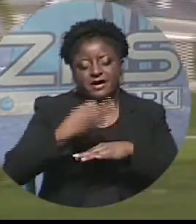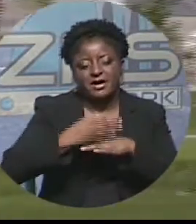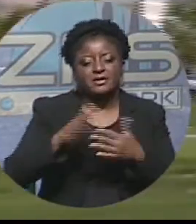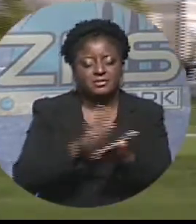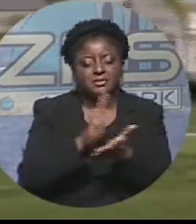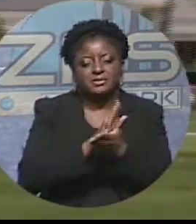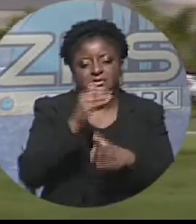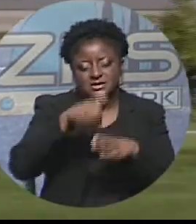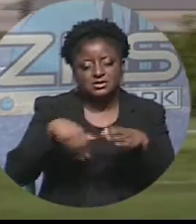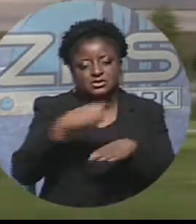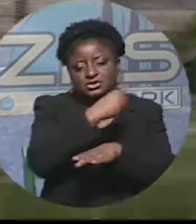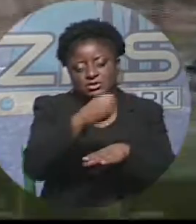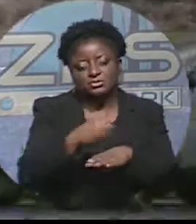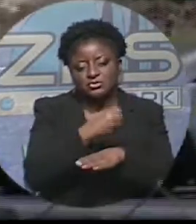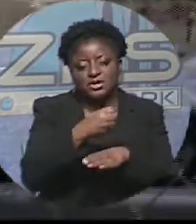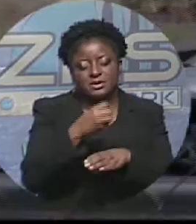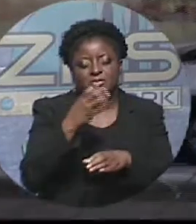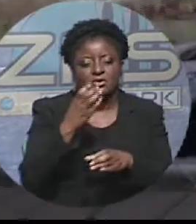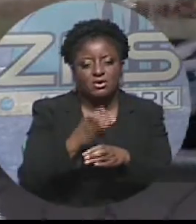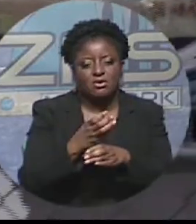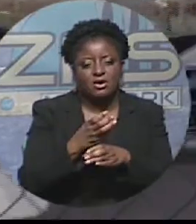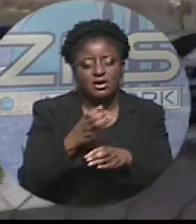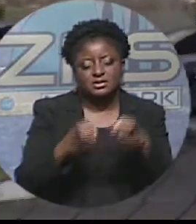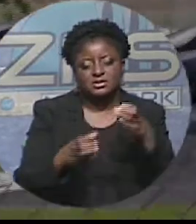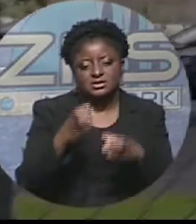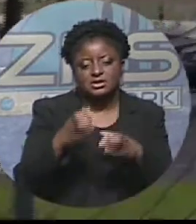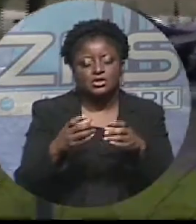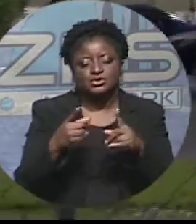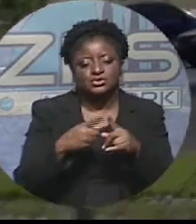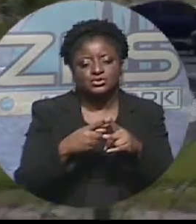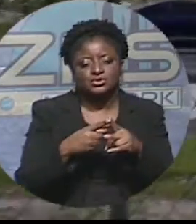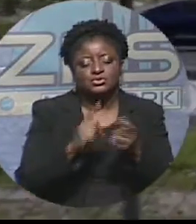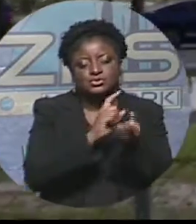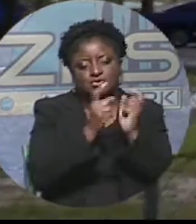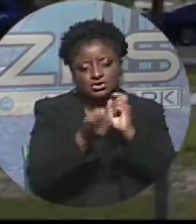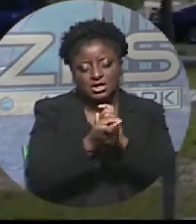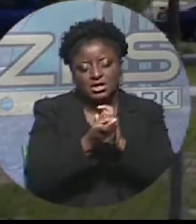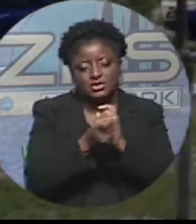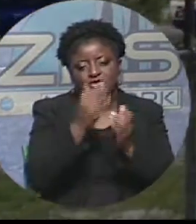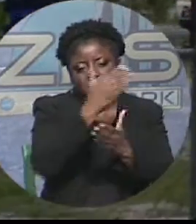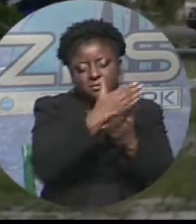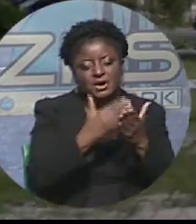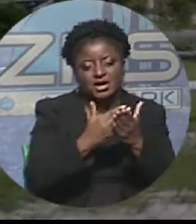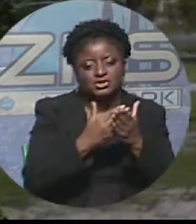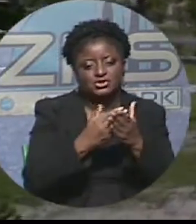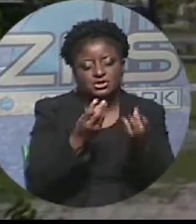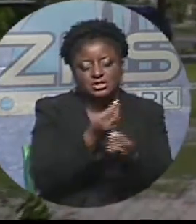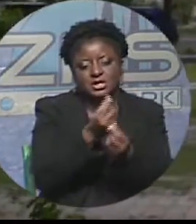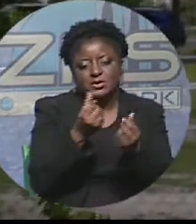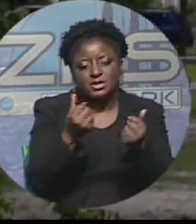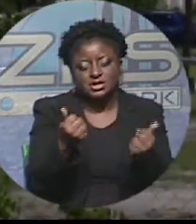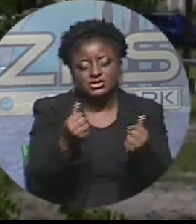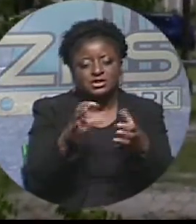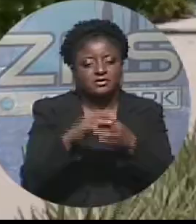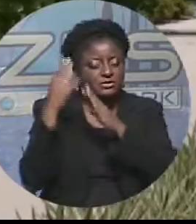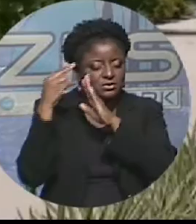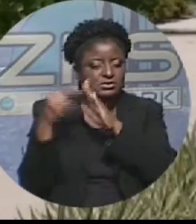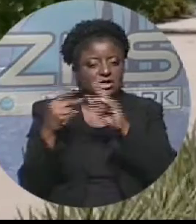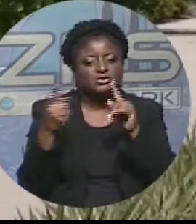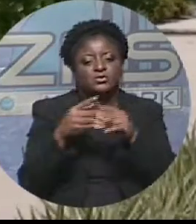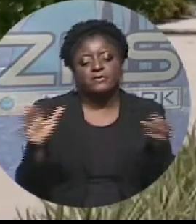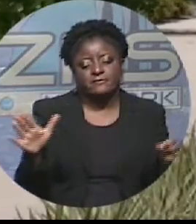provisional liquidation of Bahamar Limited to a full liquidation. In a press release issued yesterday, Granite says the